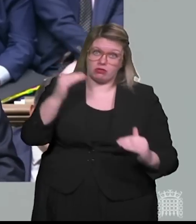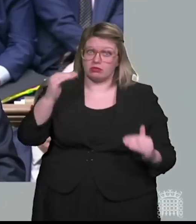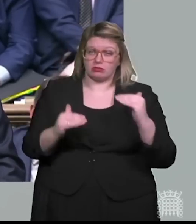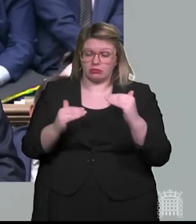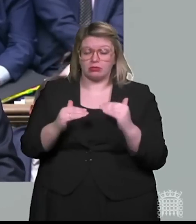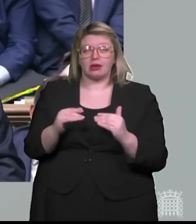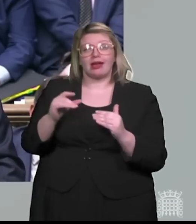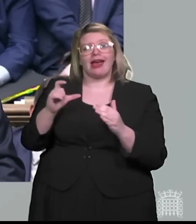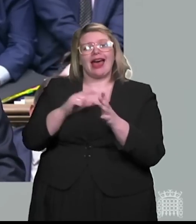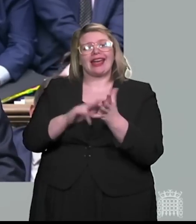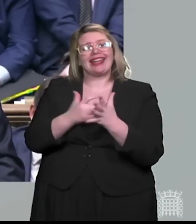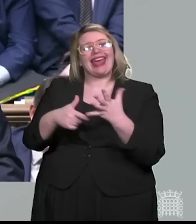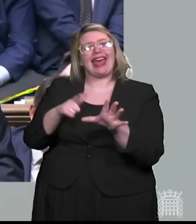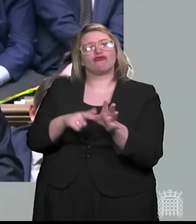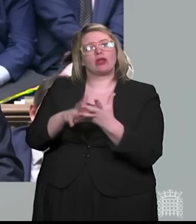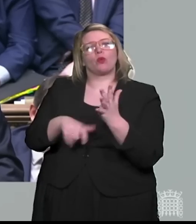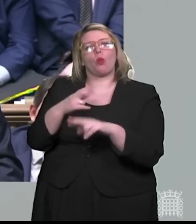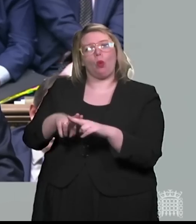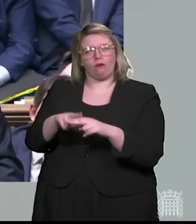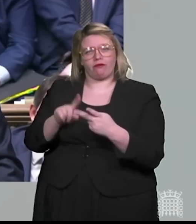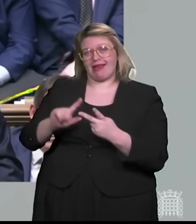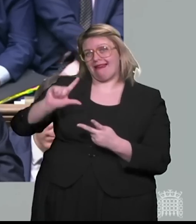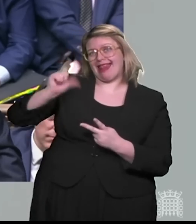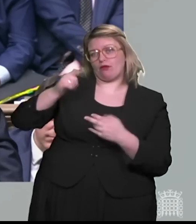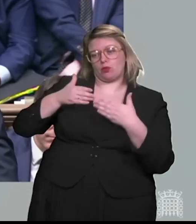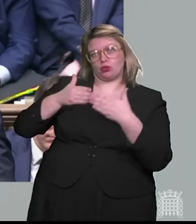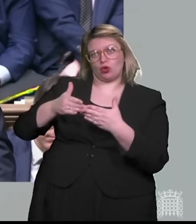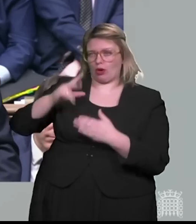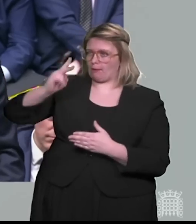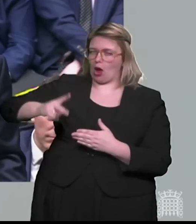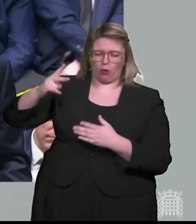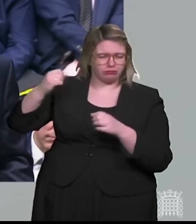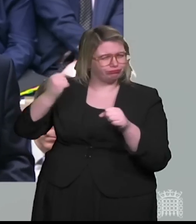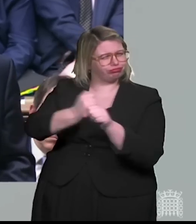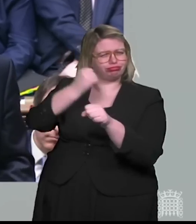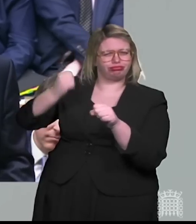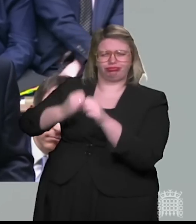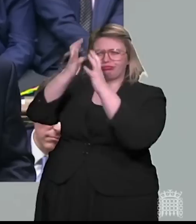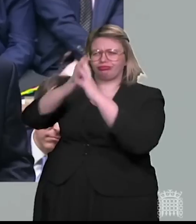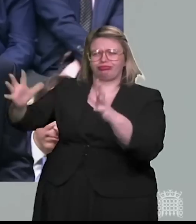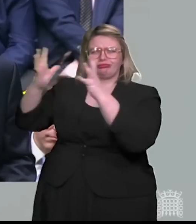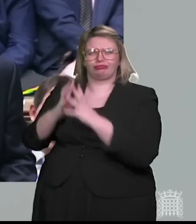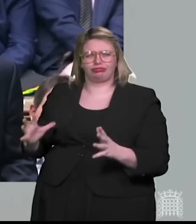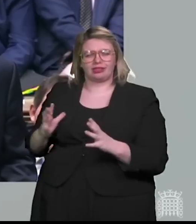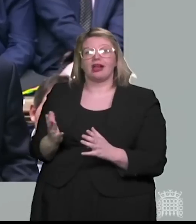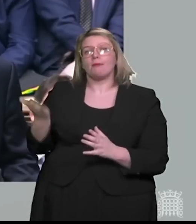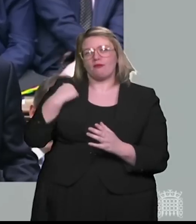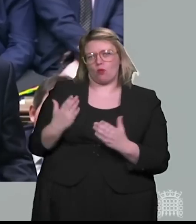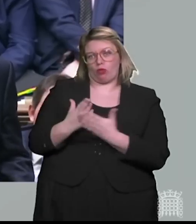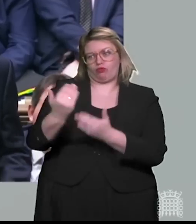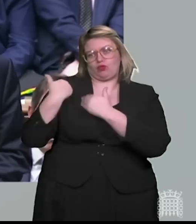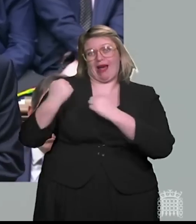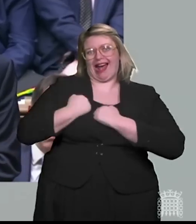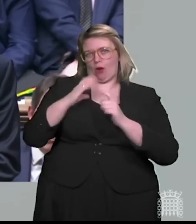Wharf and the Liverpool Docks were 2 outstanding regeneration projects that happened under a previous Conservative